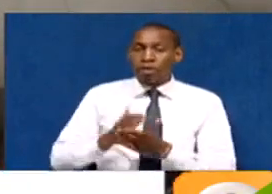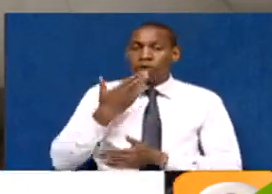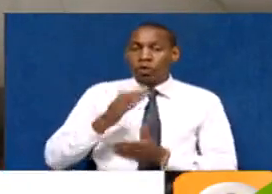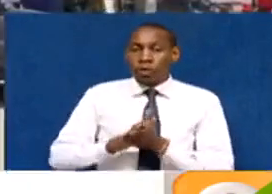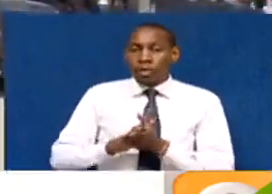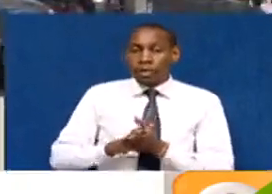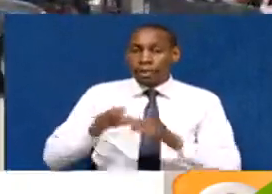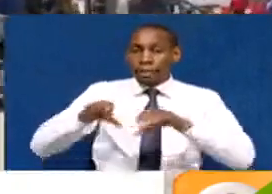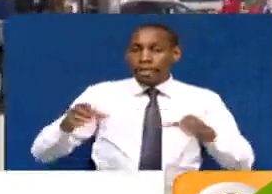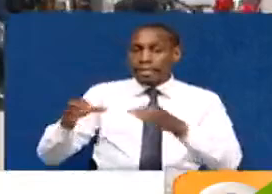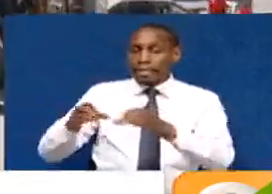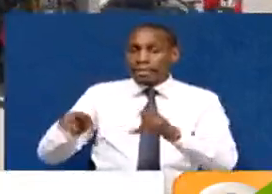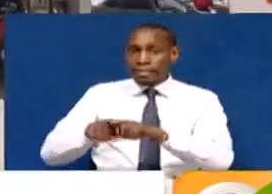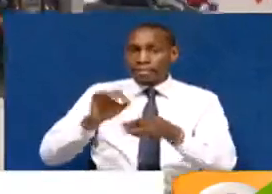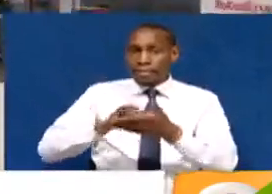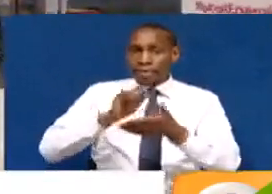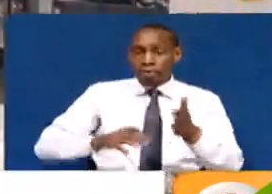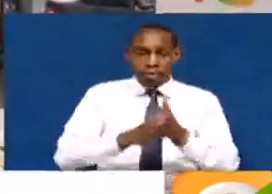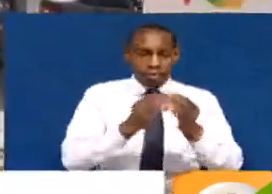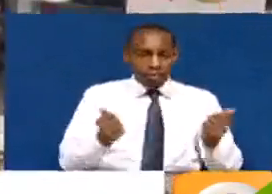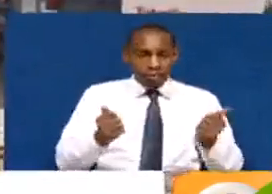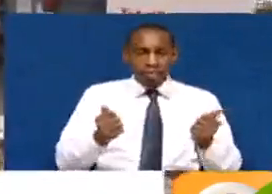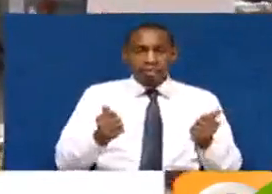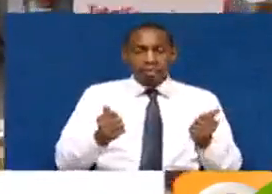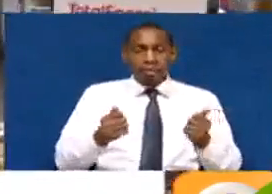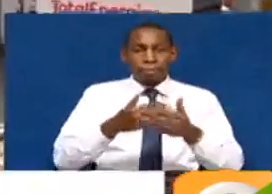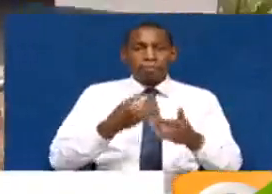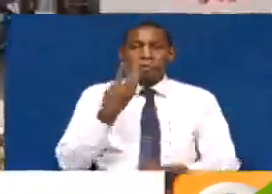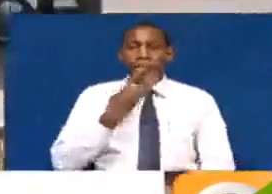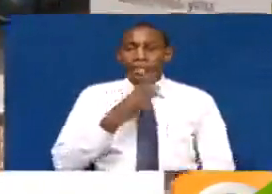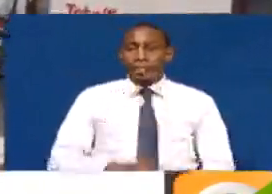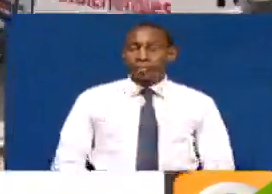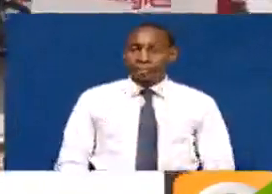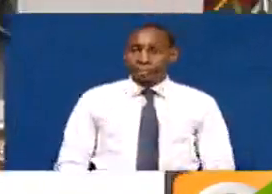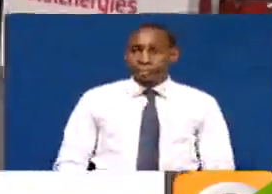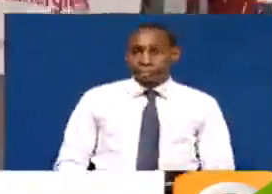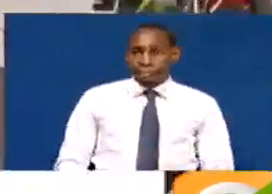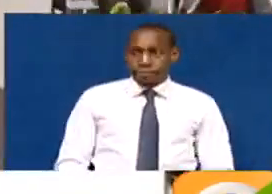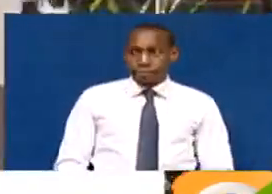marketing companies and that the stalemate will be resolved by Wednesday.